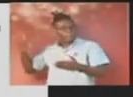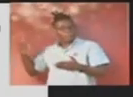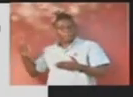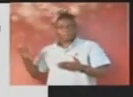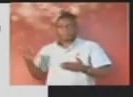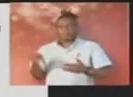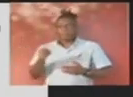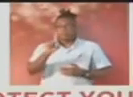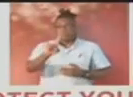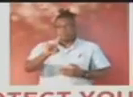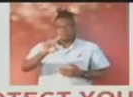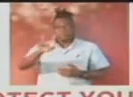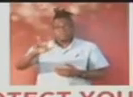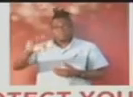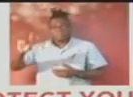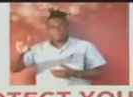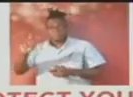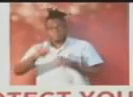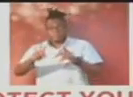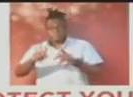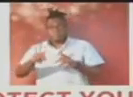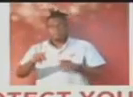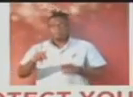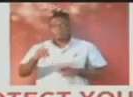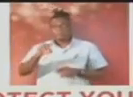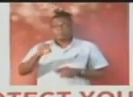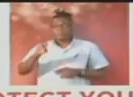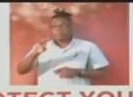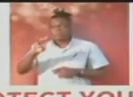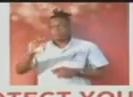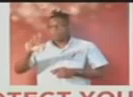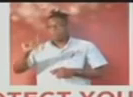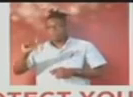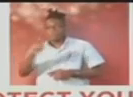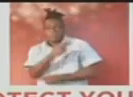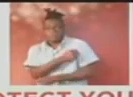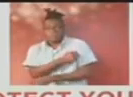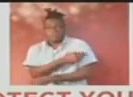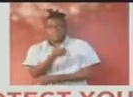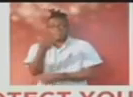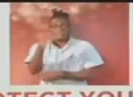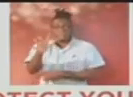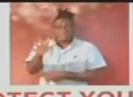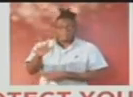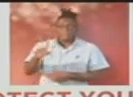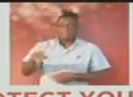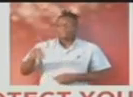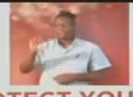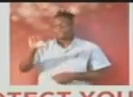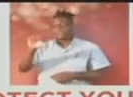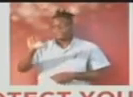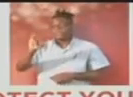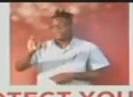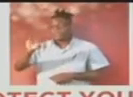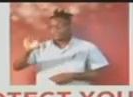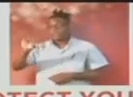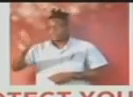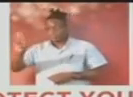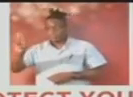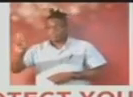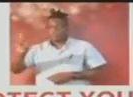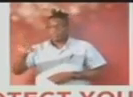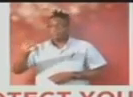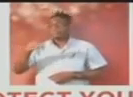the Couva Hospital and Multi-Training Facility, with 15 in ICU and 48 in HDU. At the Cora